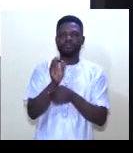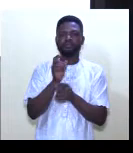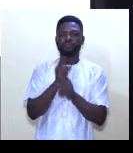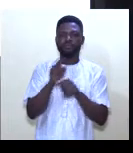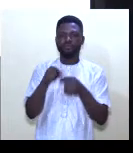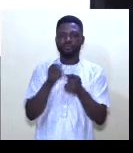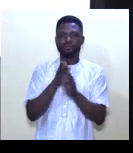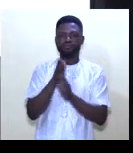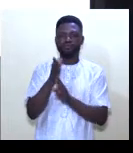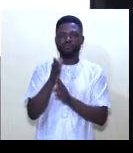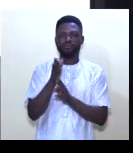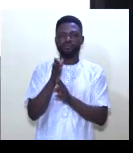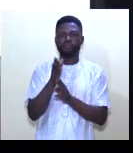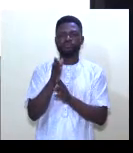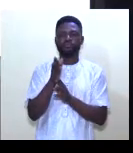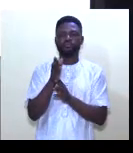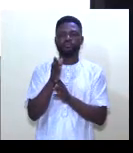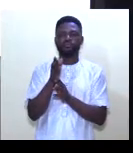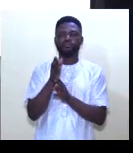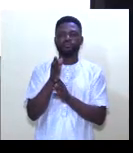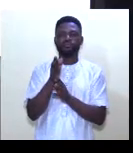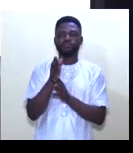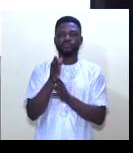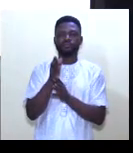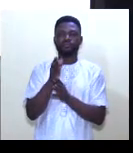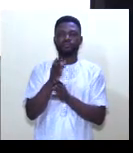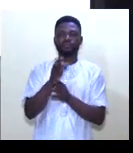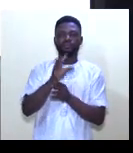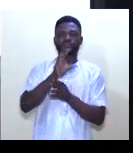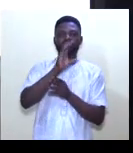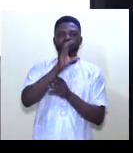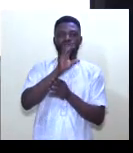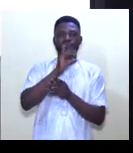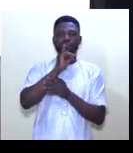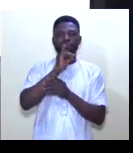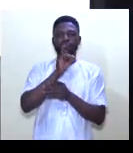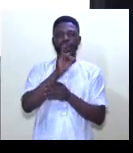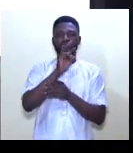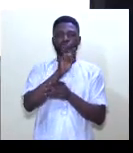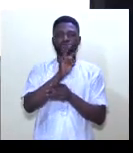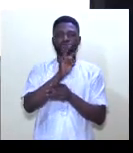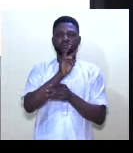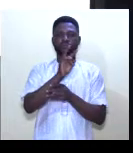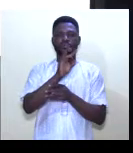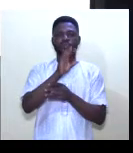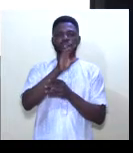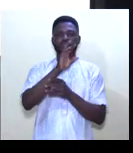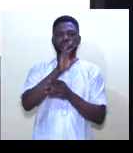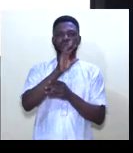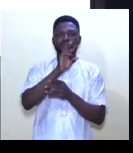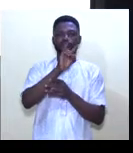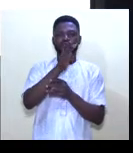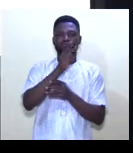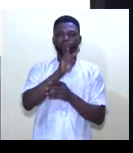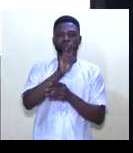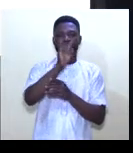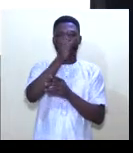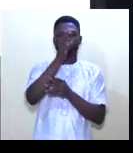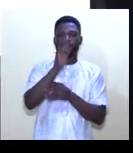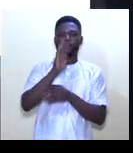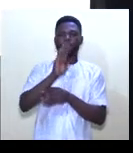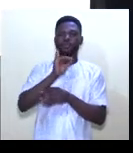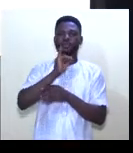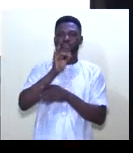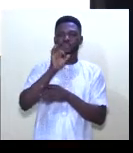time if I were you. I would just go straight to working out the answer. Let's go. Now C is 2, so C squared is 2